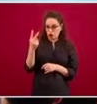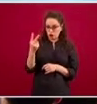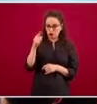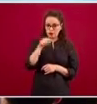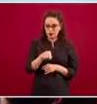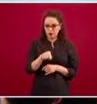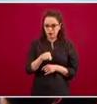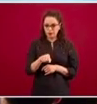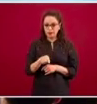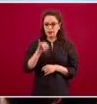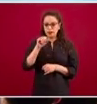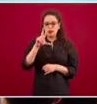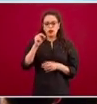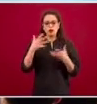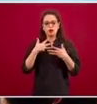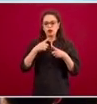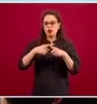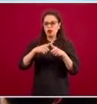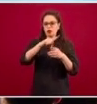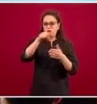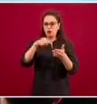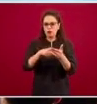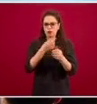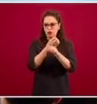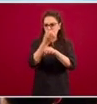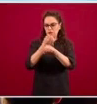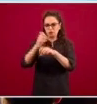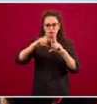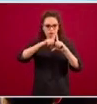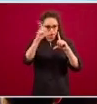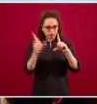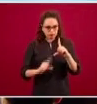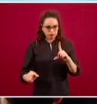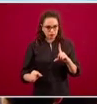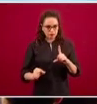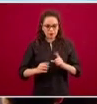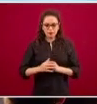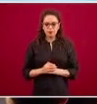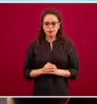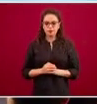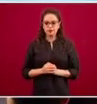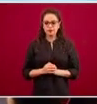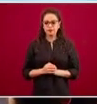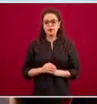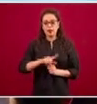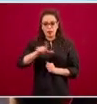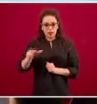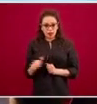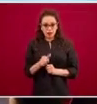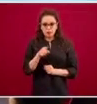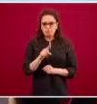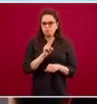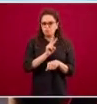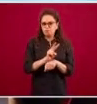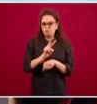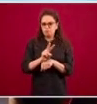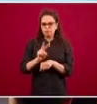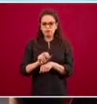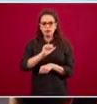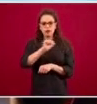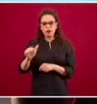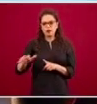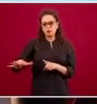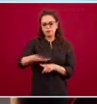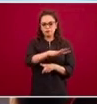this SARS-CoV-2 virus was circulating or not within different regions of the country. We